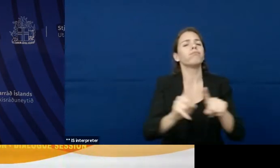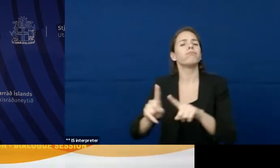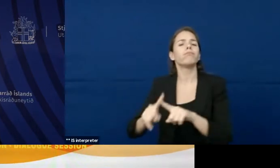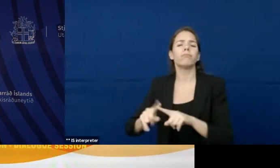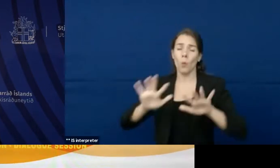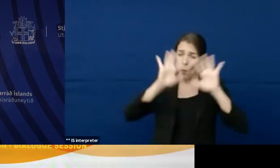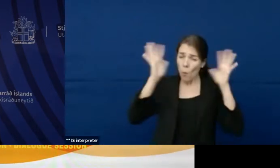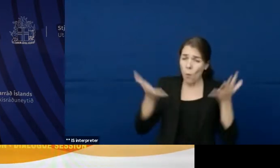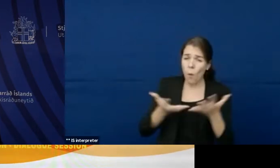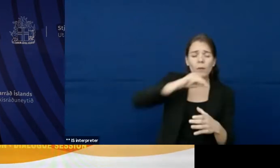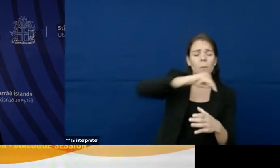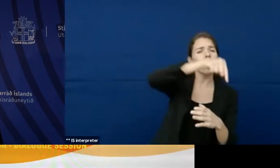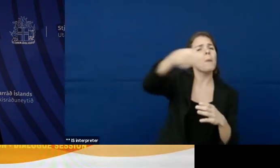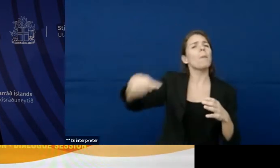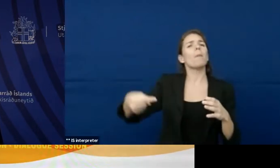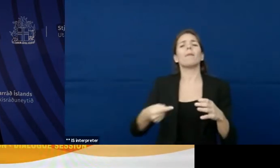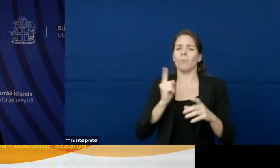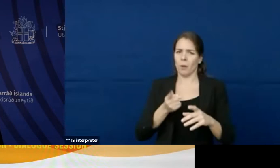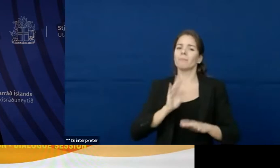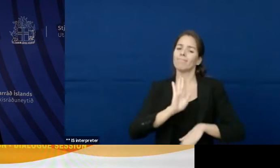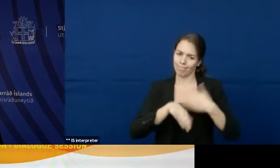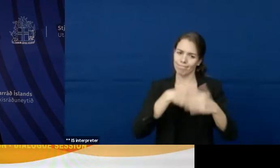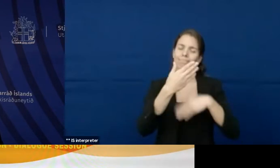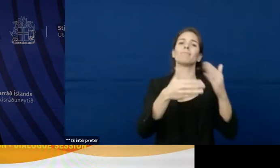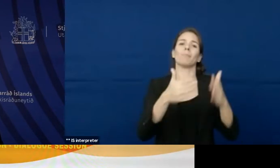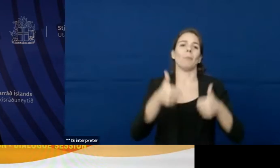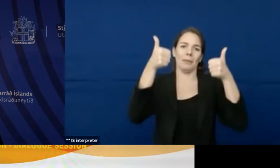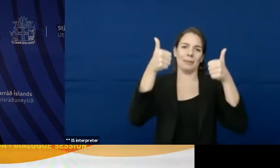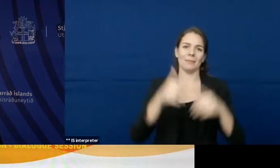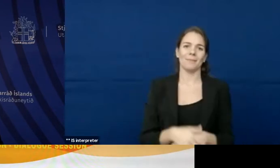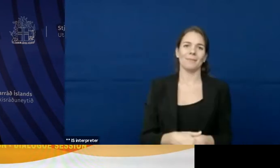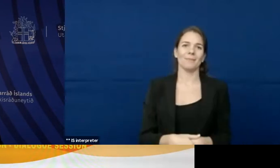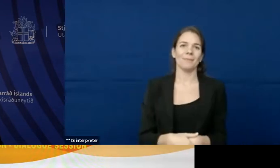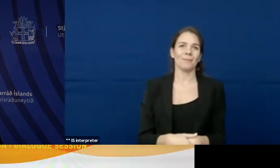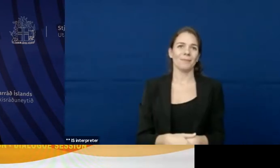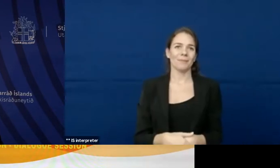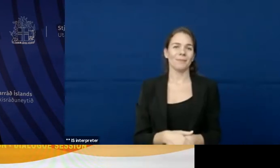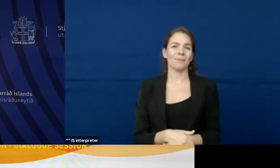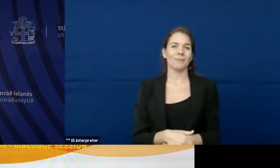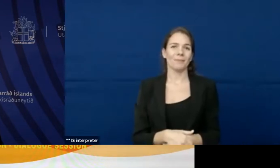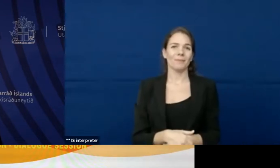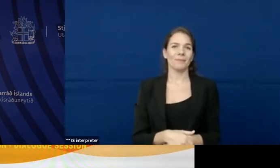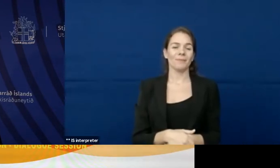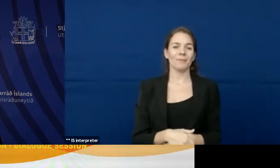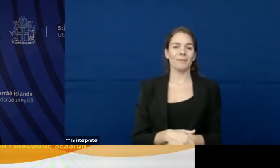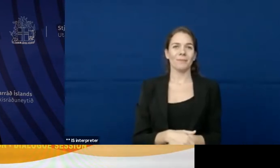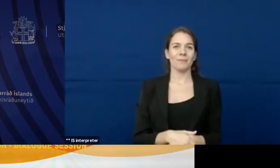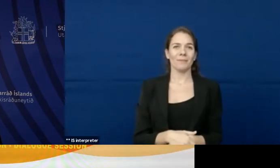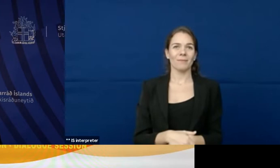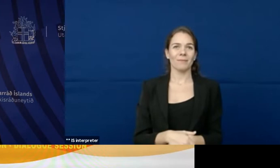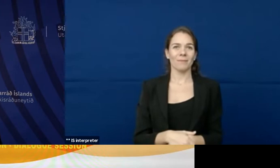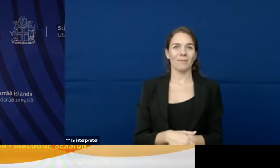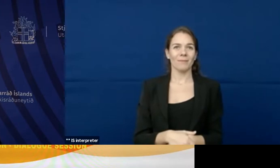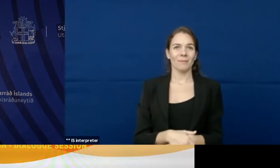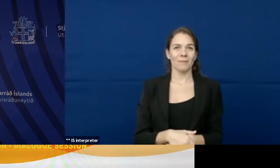opportunity to join forces with multiple stakeholders and work together in partnership towards innovative